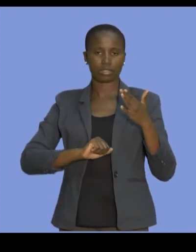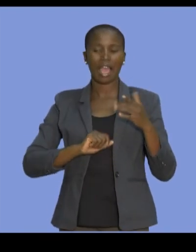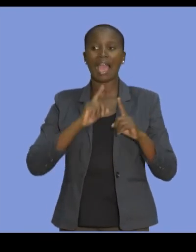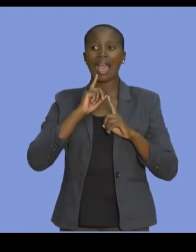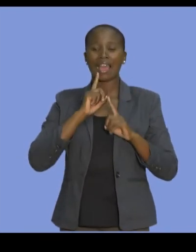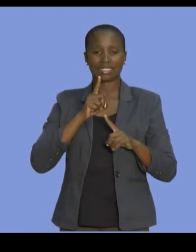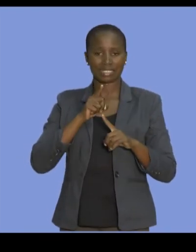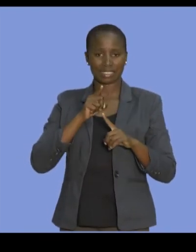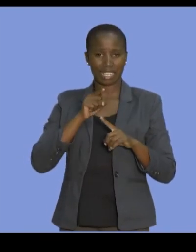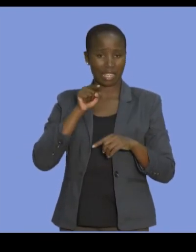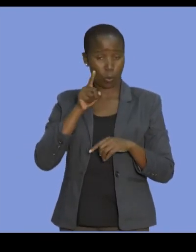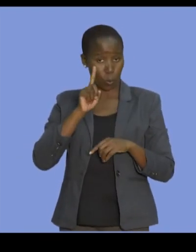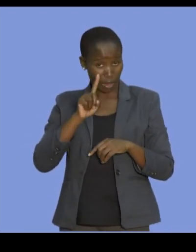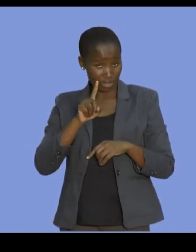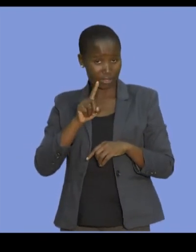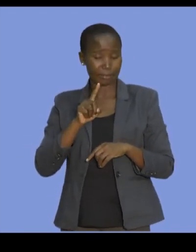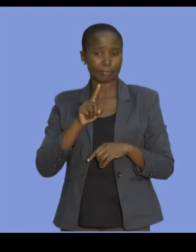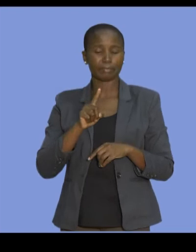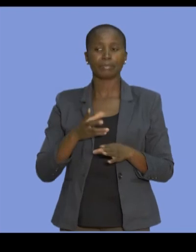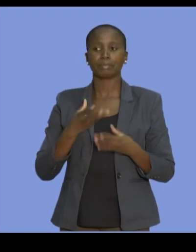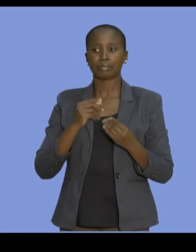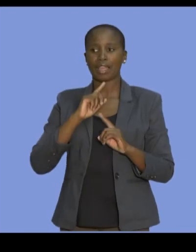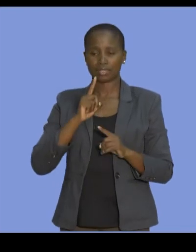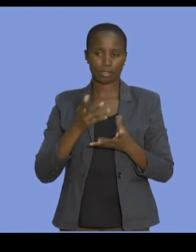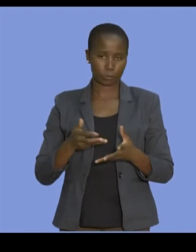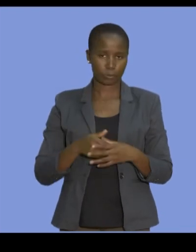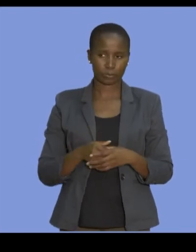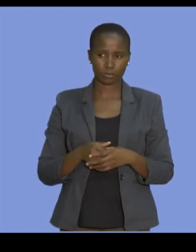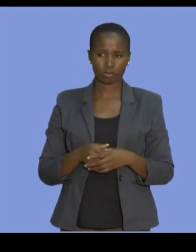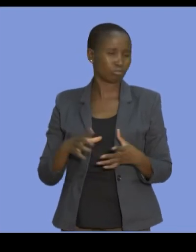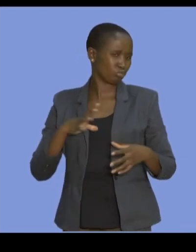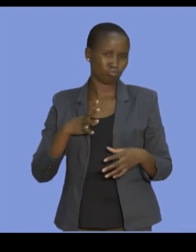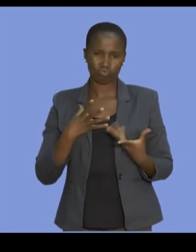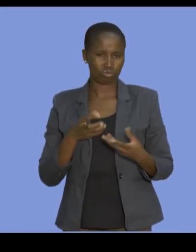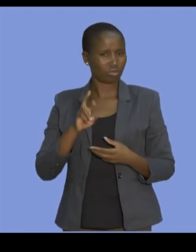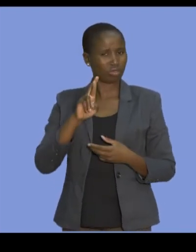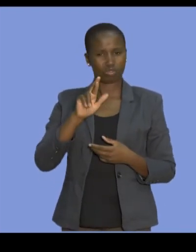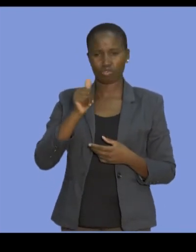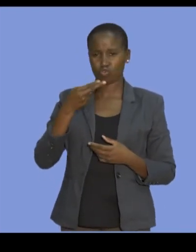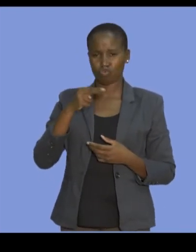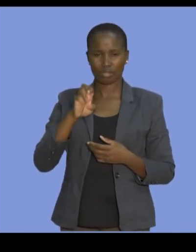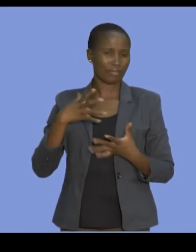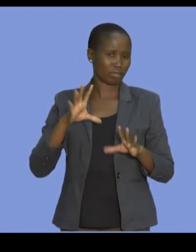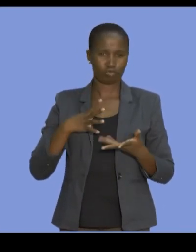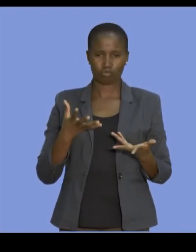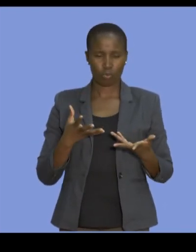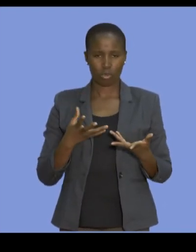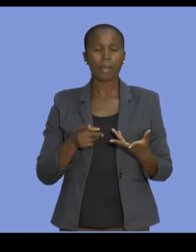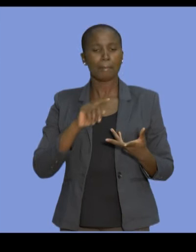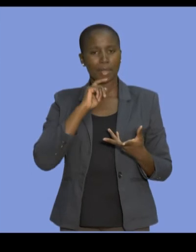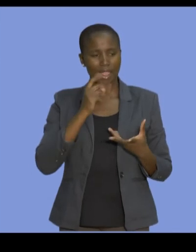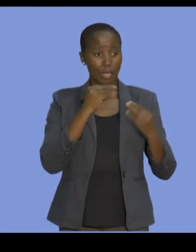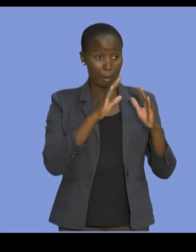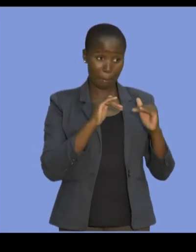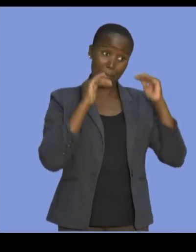maximum minus minimum, we get that. That's the range. The highest value minus the lowest value.